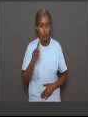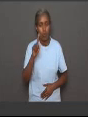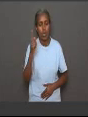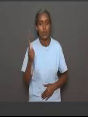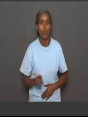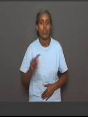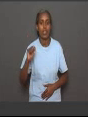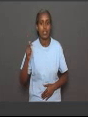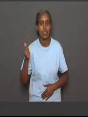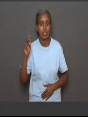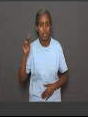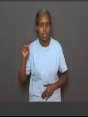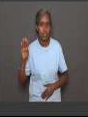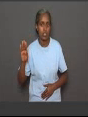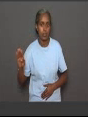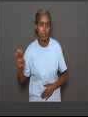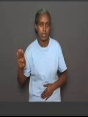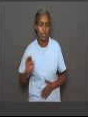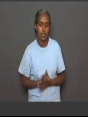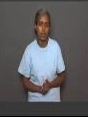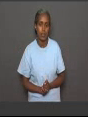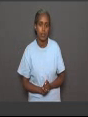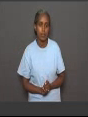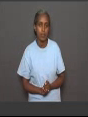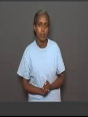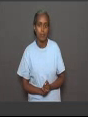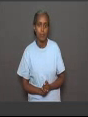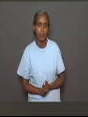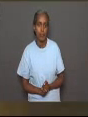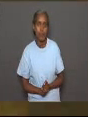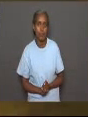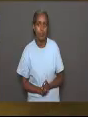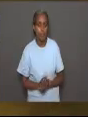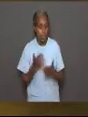B, or 1 over the tangent of B.